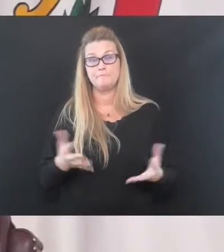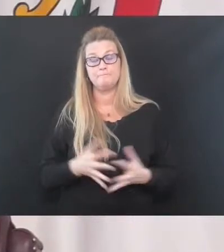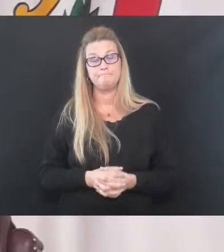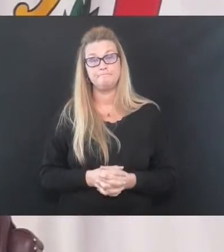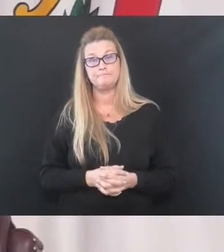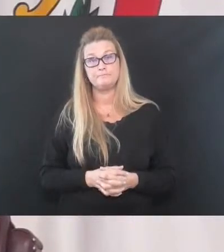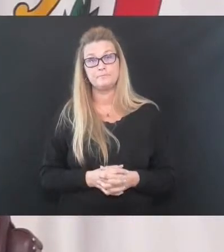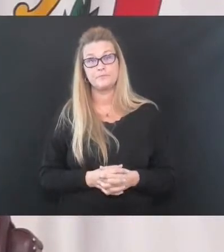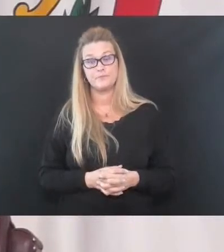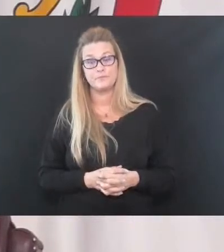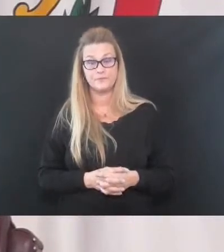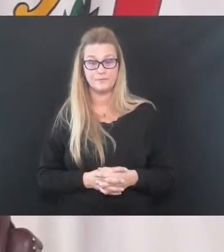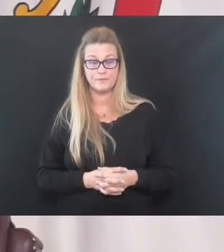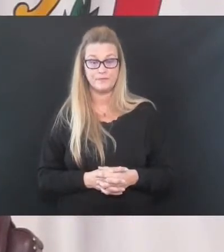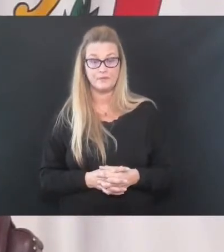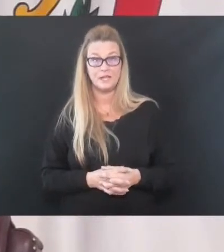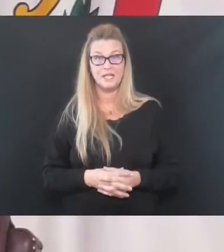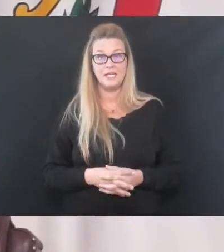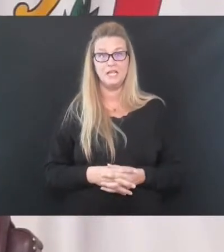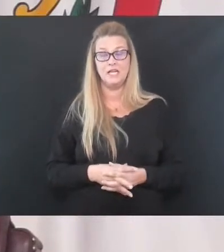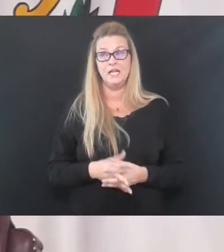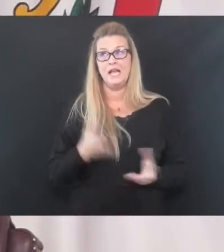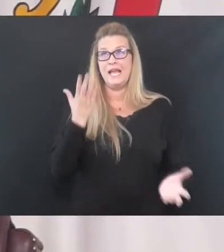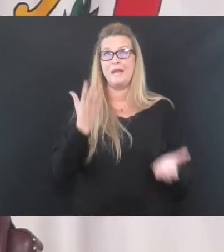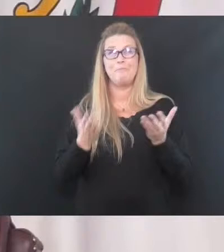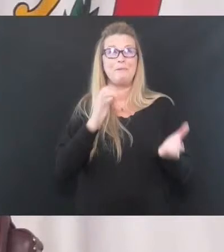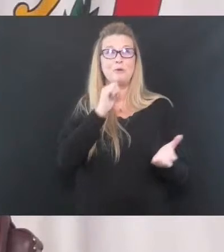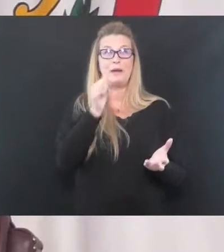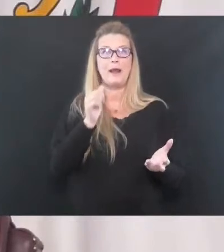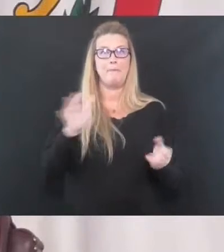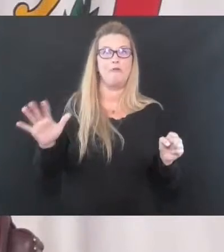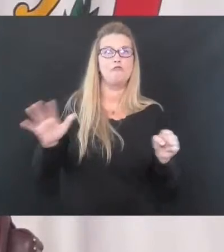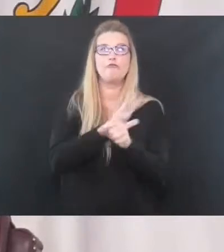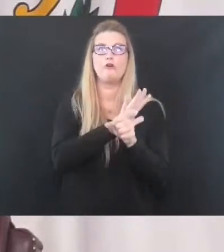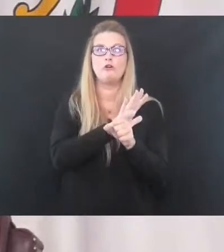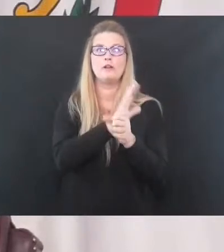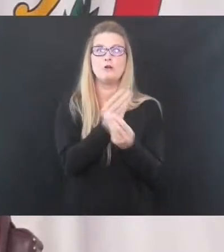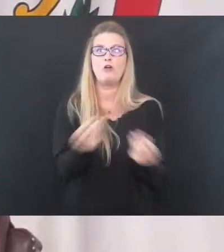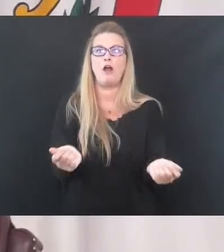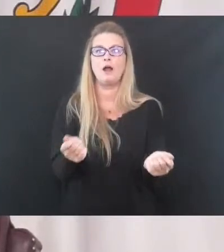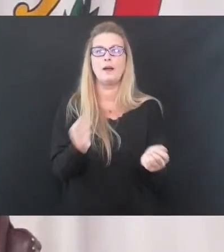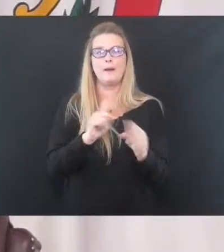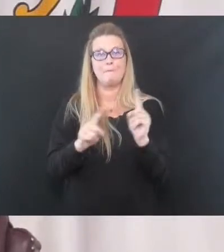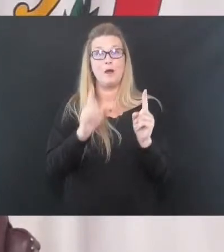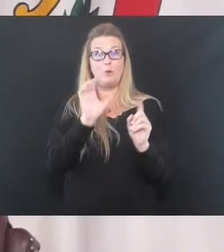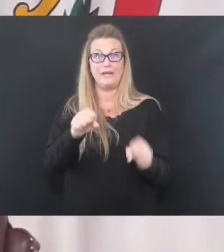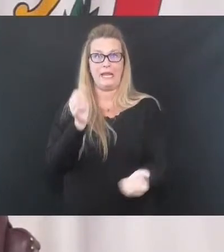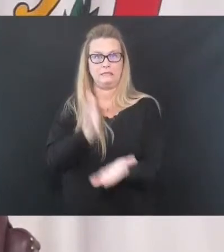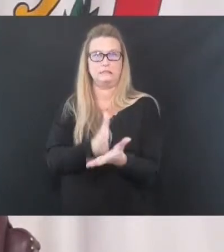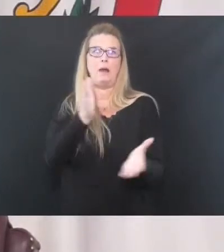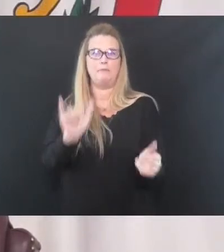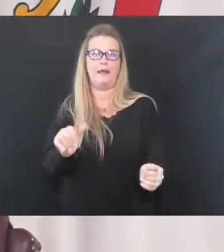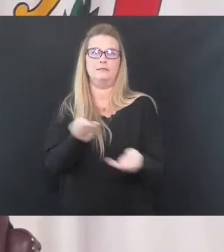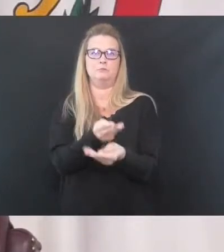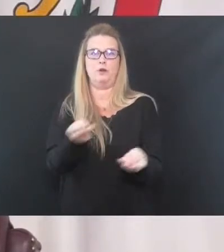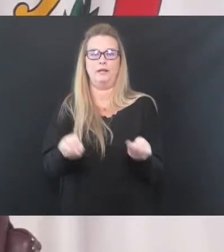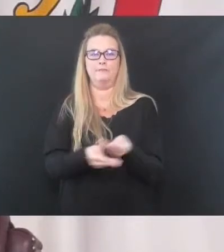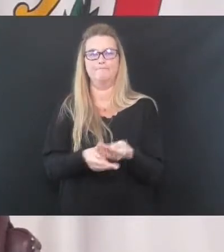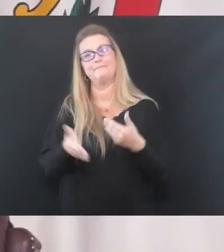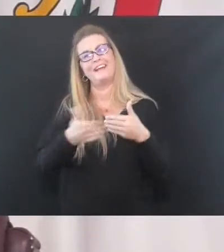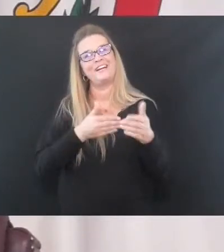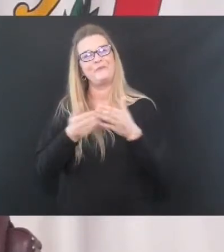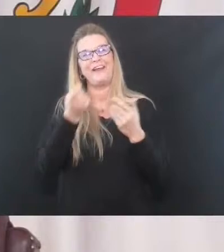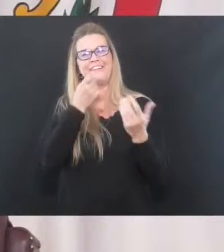we're probably not going to be completely rid of it, but boy, we could shut it down compared to where we are right now.